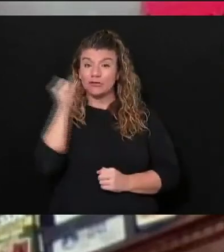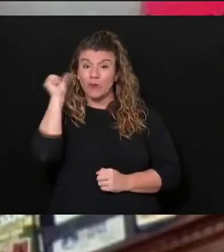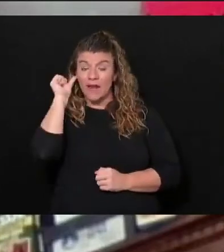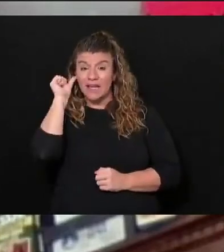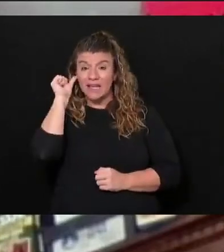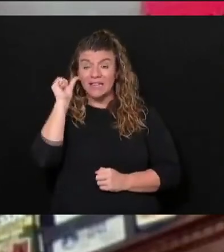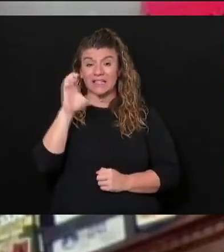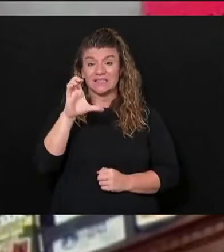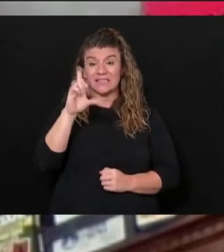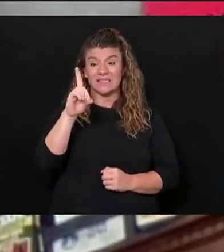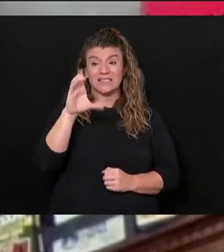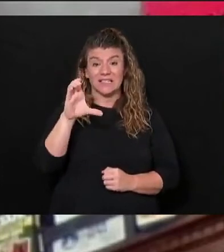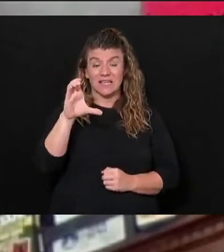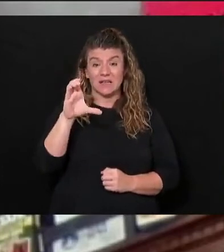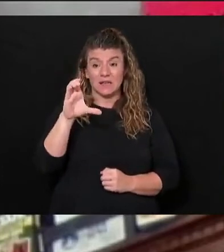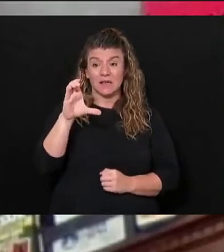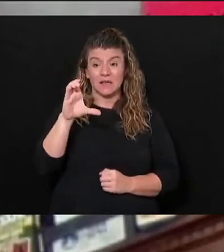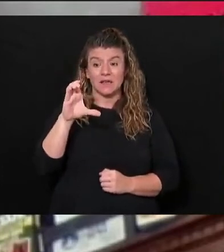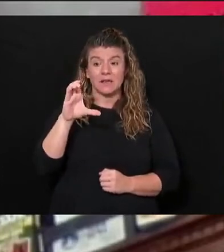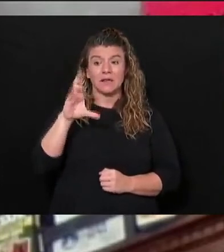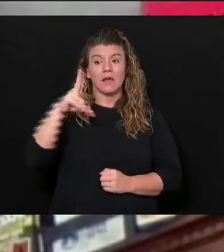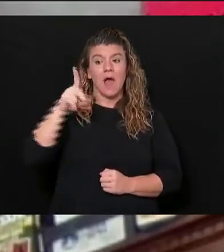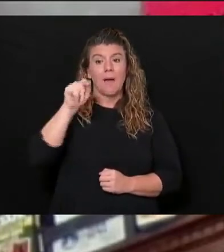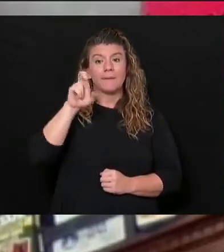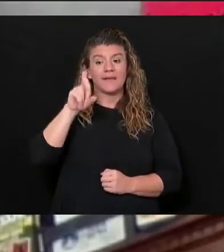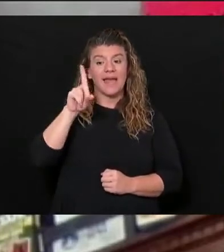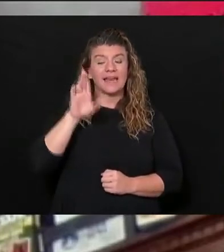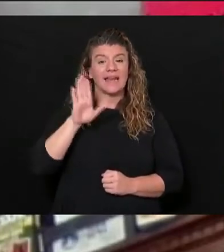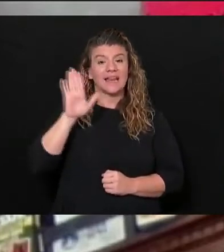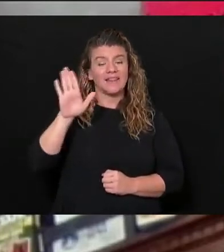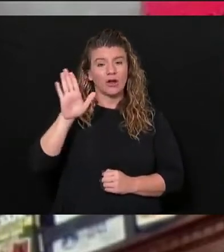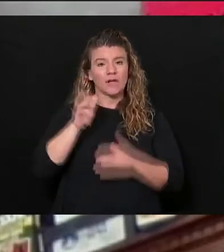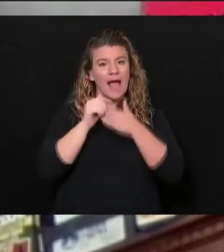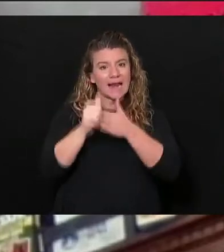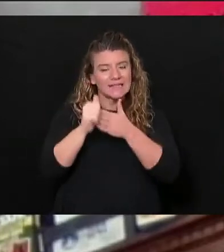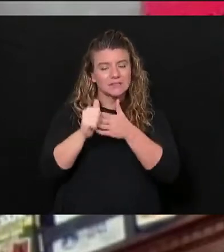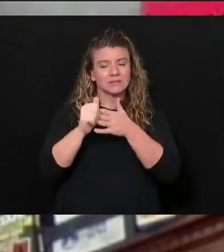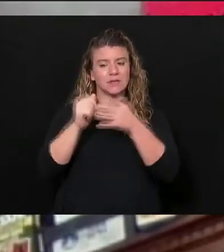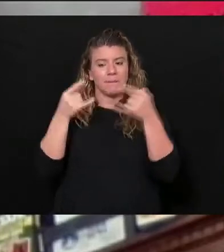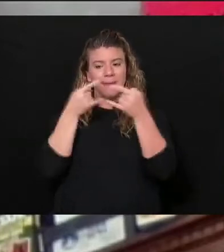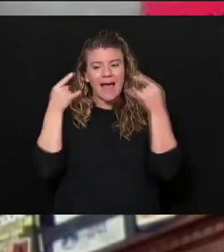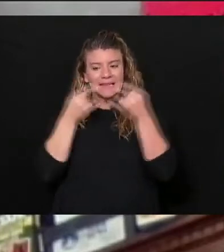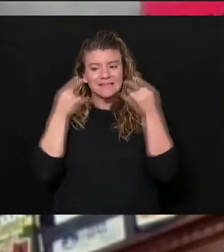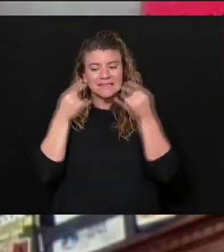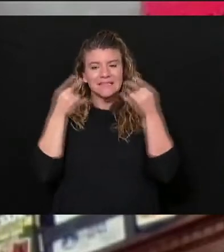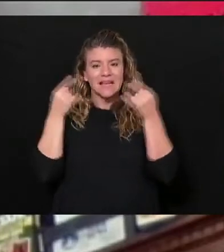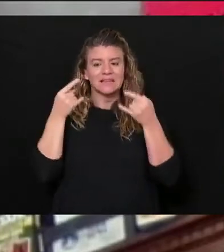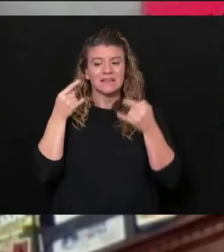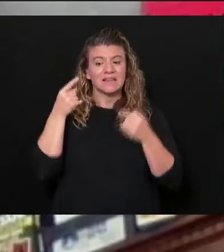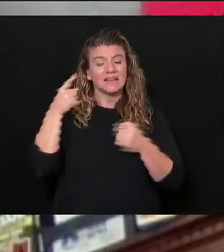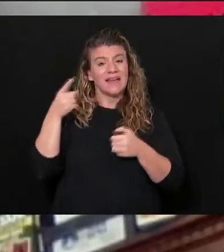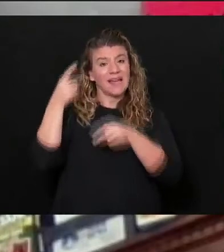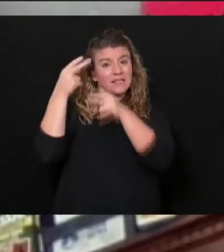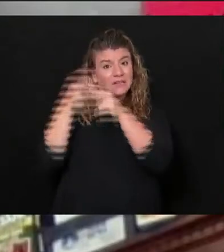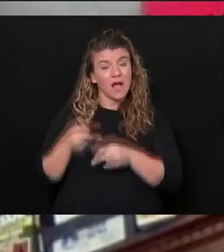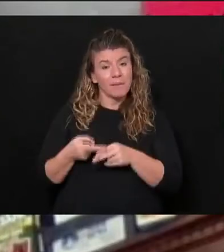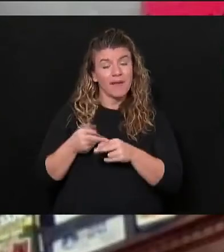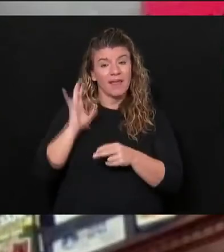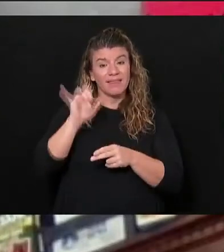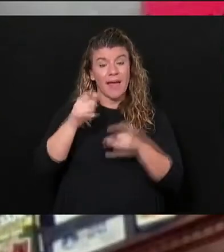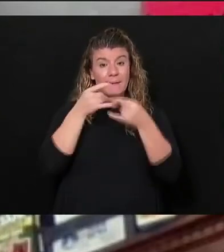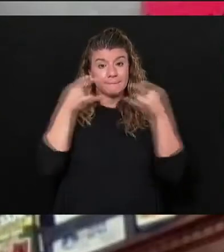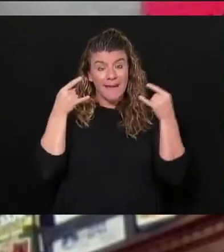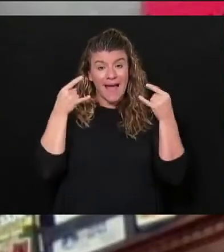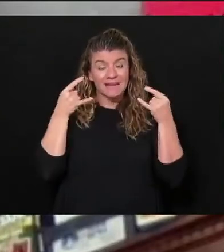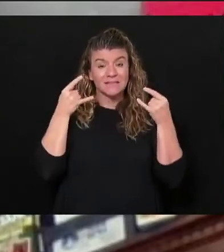the CDC updated its guidance on masks, and it said that masks